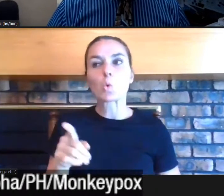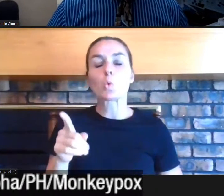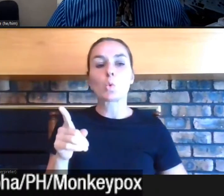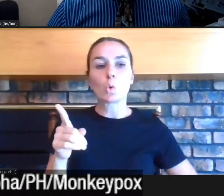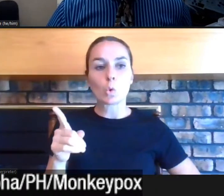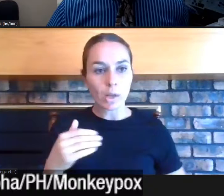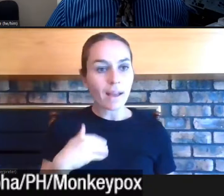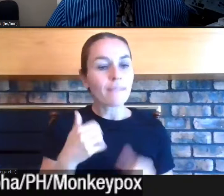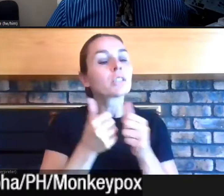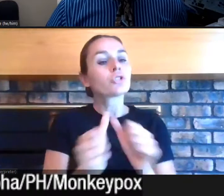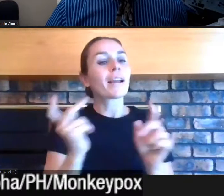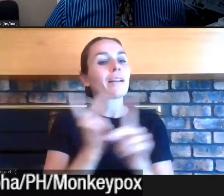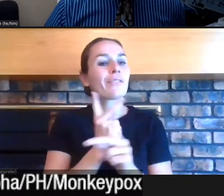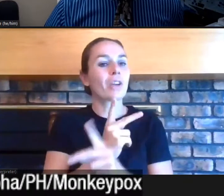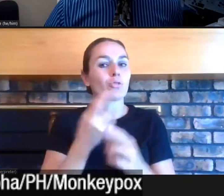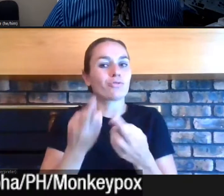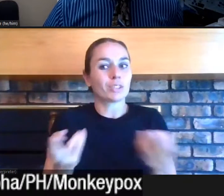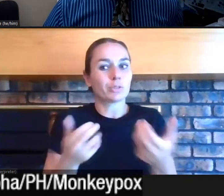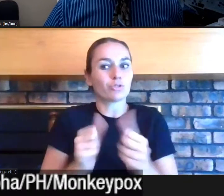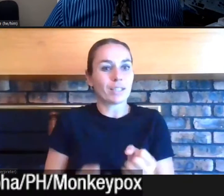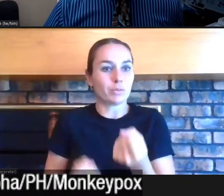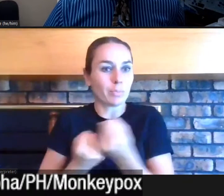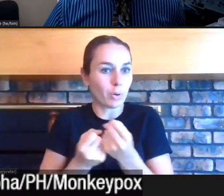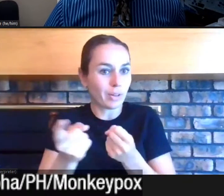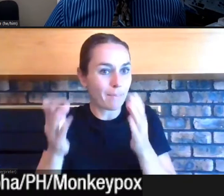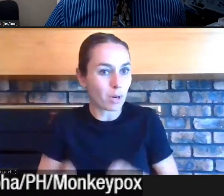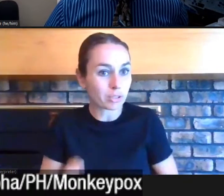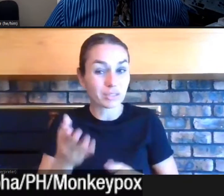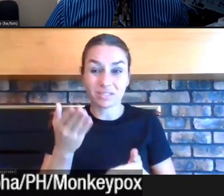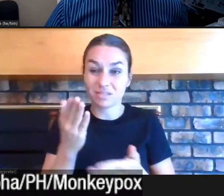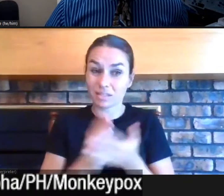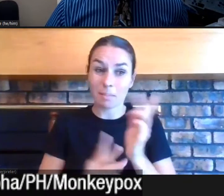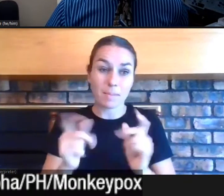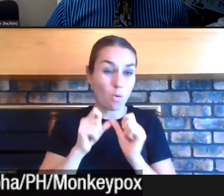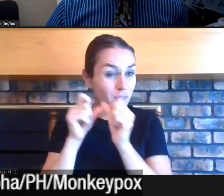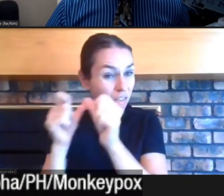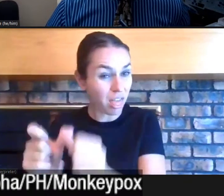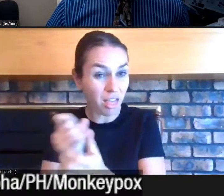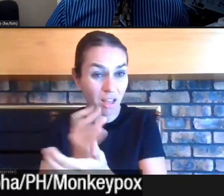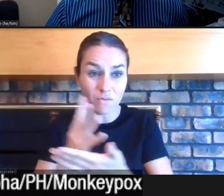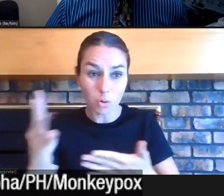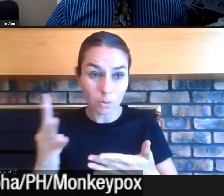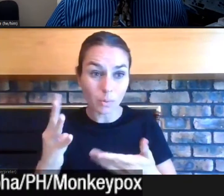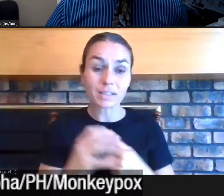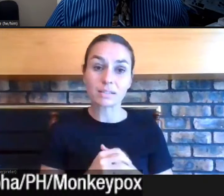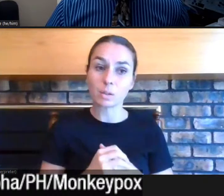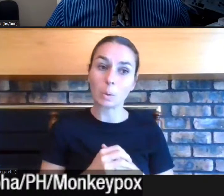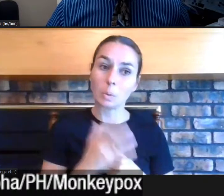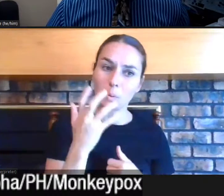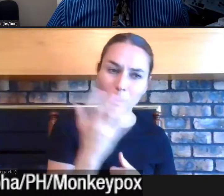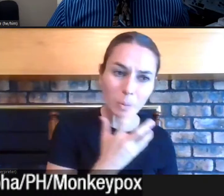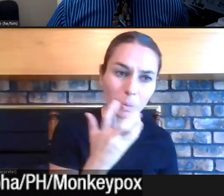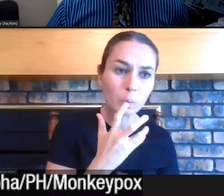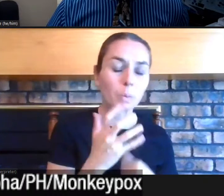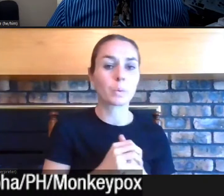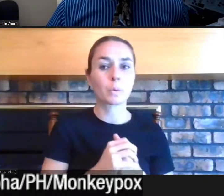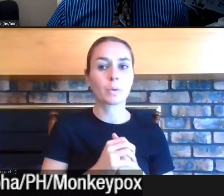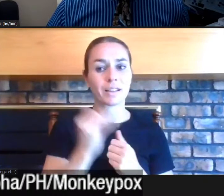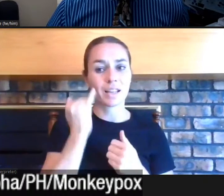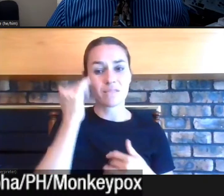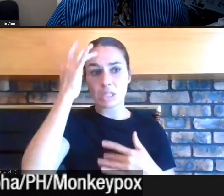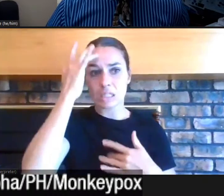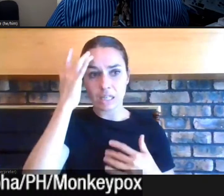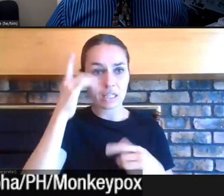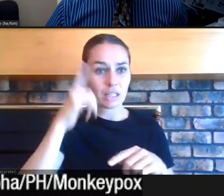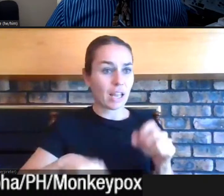provide support to individuals who may have to isolate for up to 4 weeks. This can be a difficult situation, particularly when you're ill. It can be